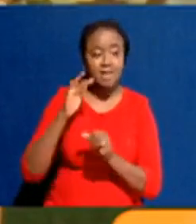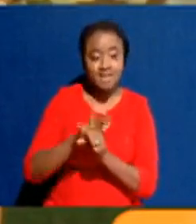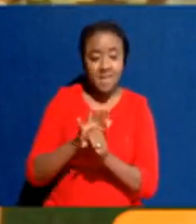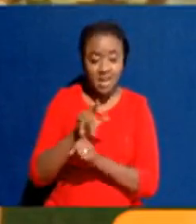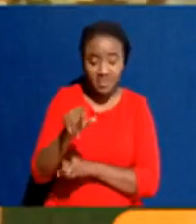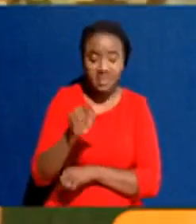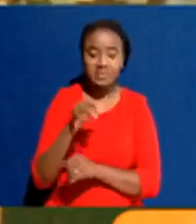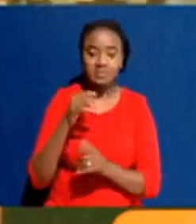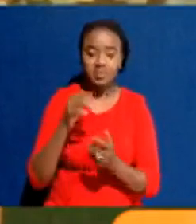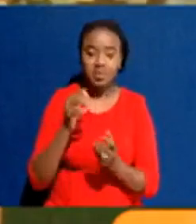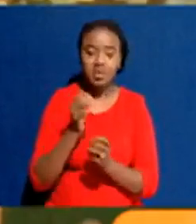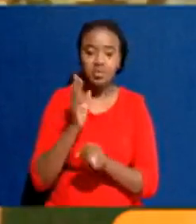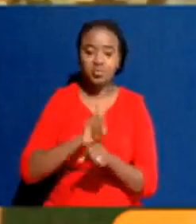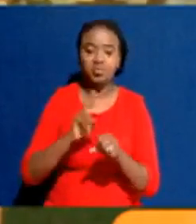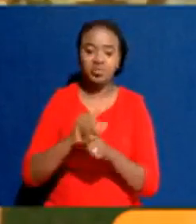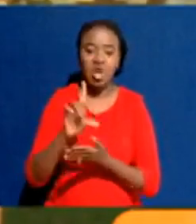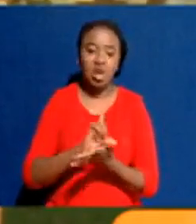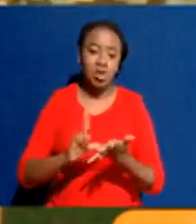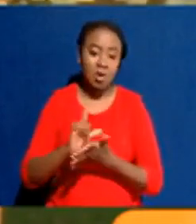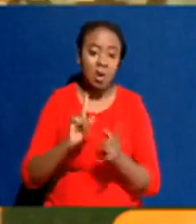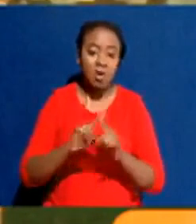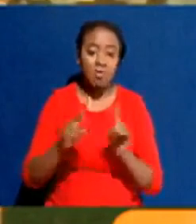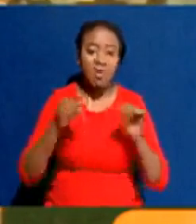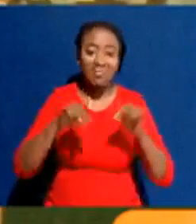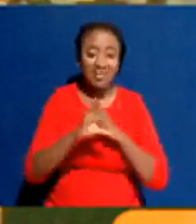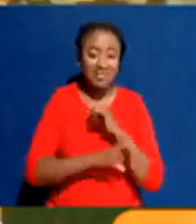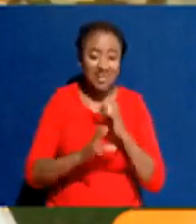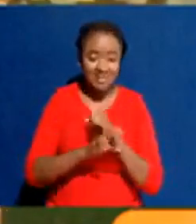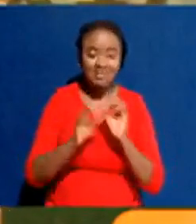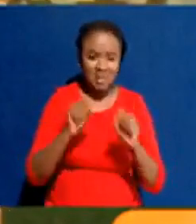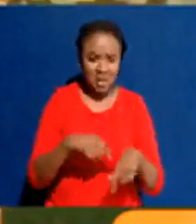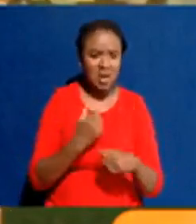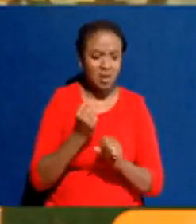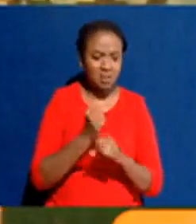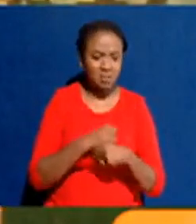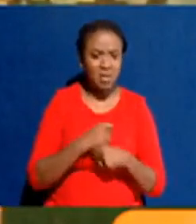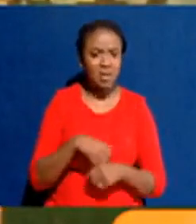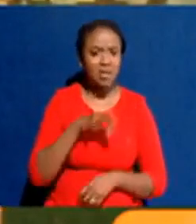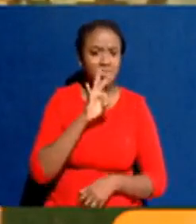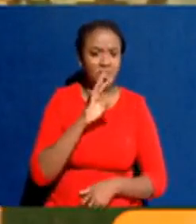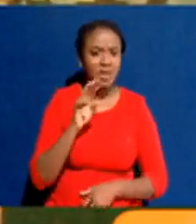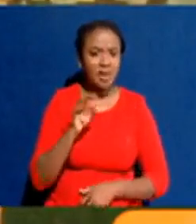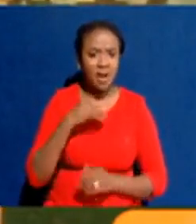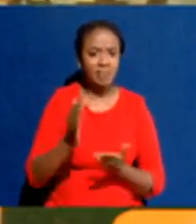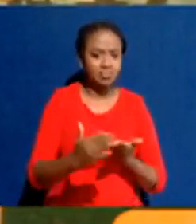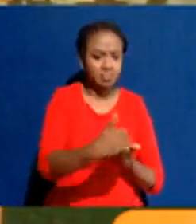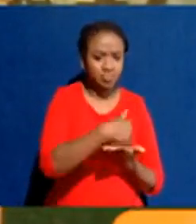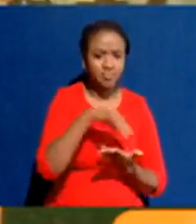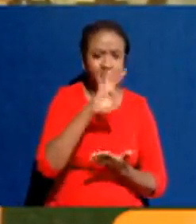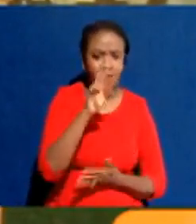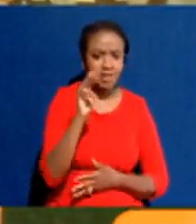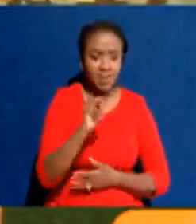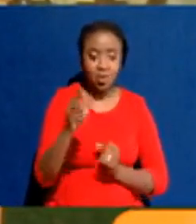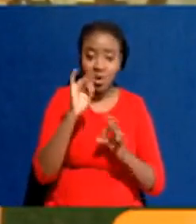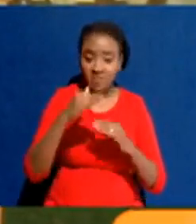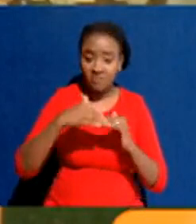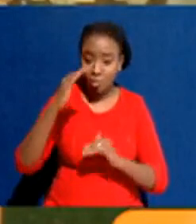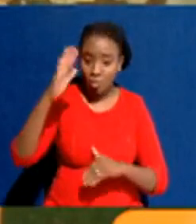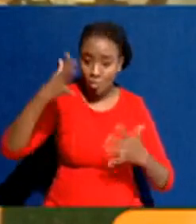consumed locally. But the country has the potential to produce more than 3 million tons of the crop if more farmers join the